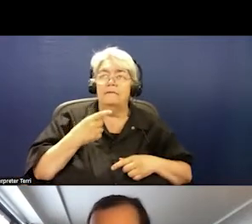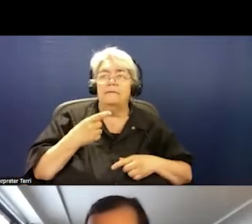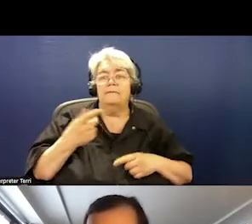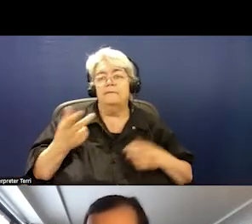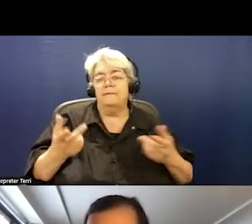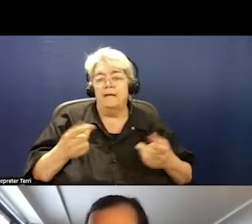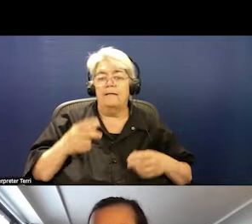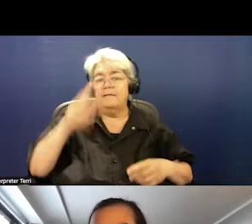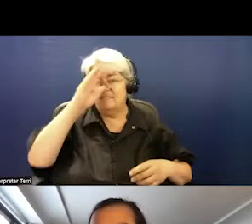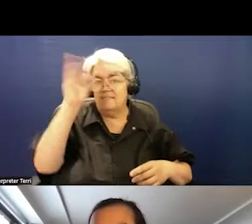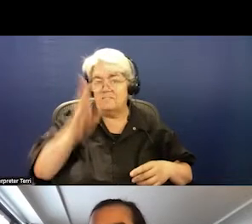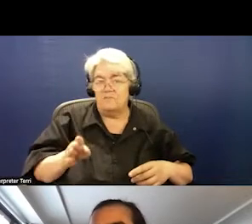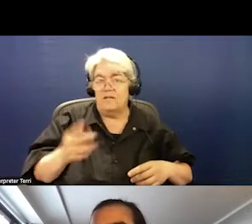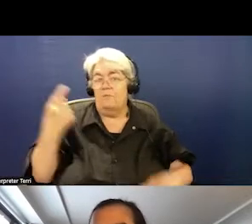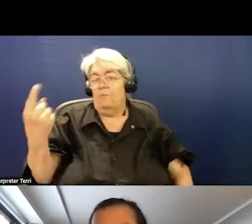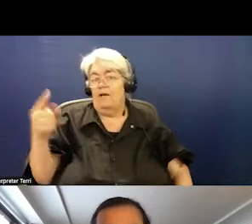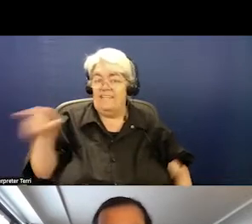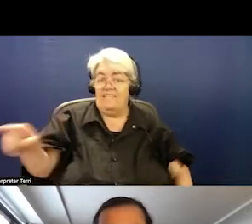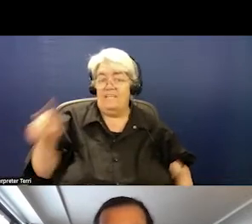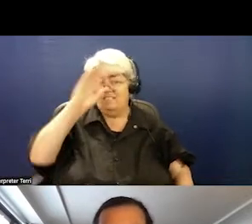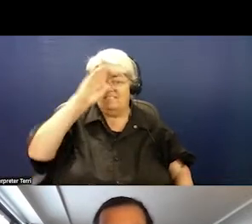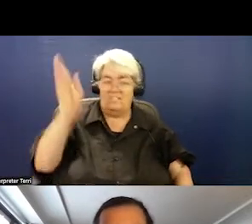a schizophrenic, or